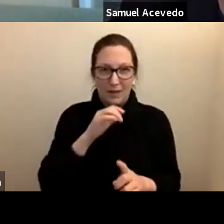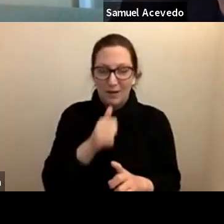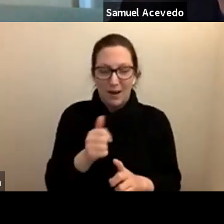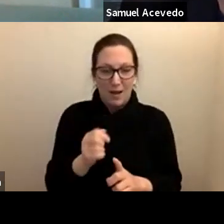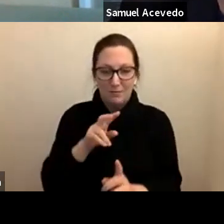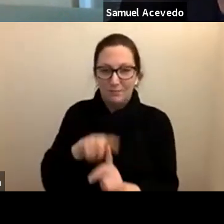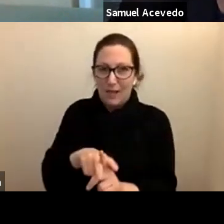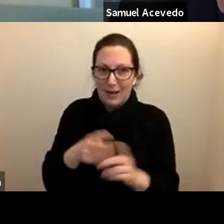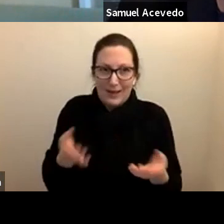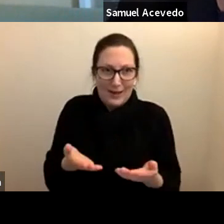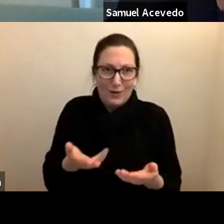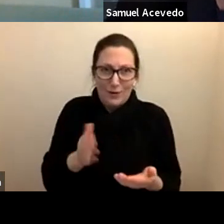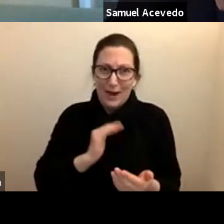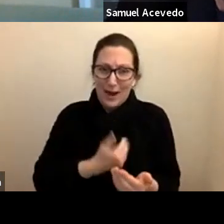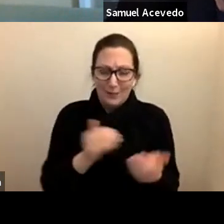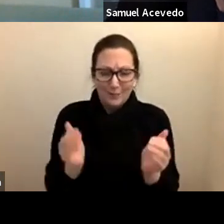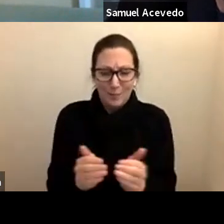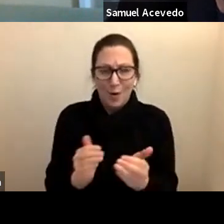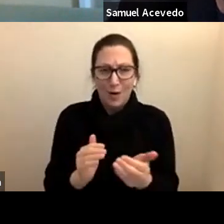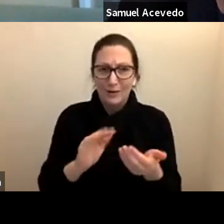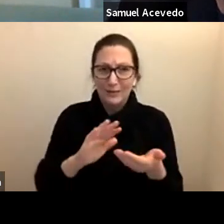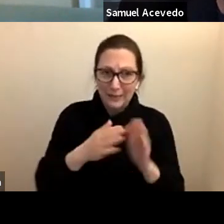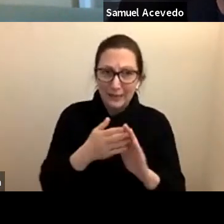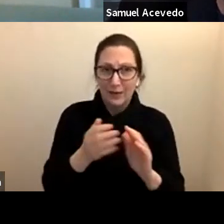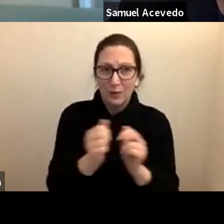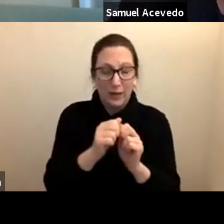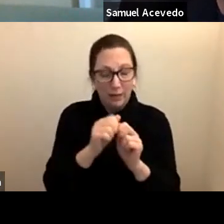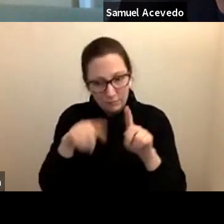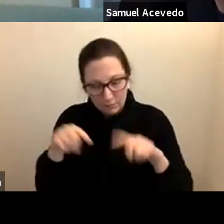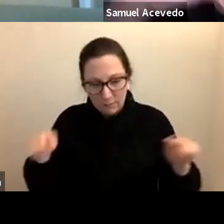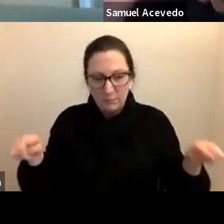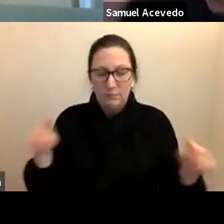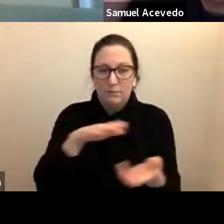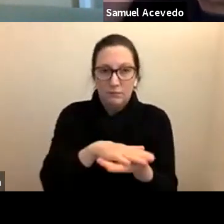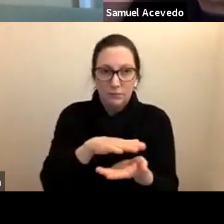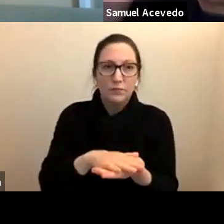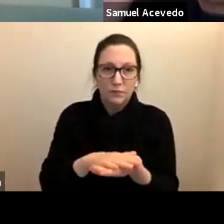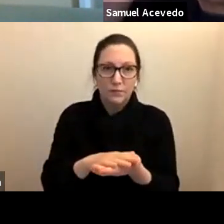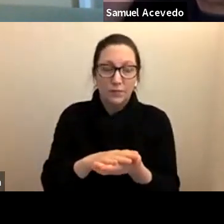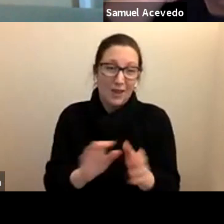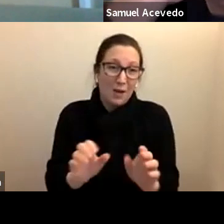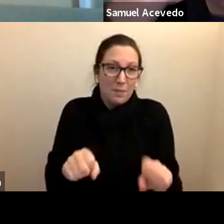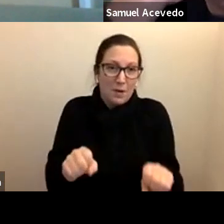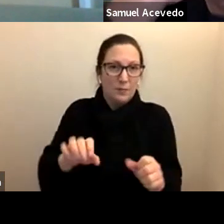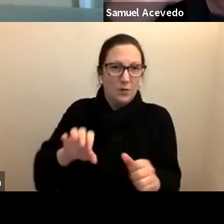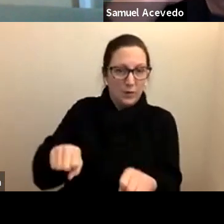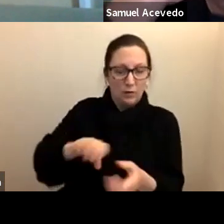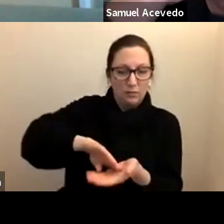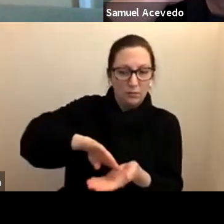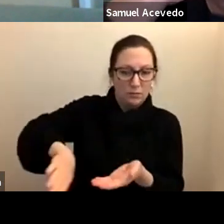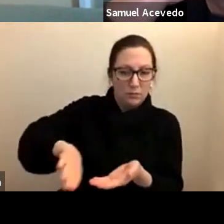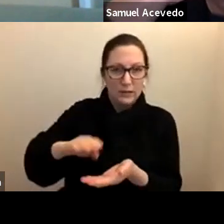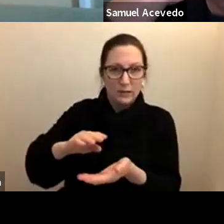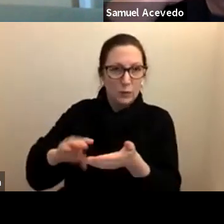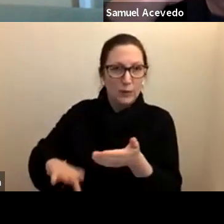in our tiny city with that many schools in the mix. It feels as if there could be a lot of students left out because maybe only